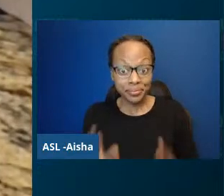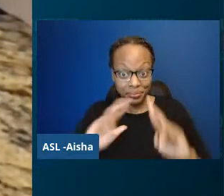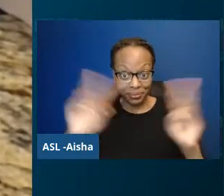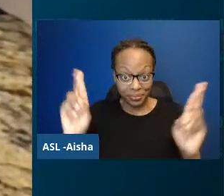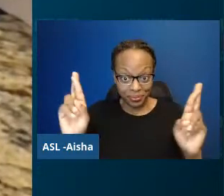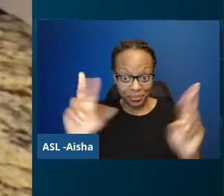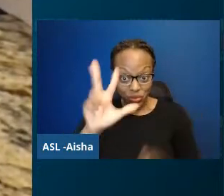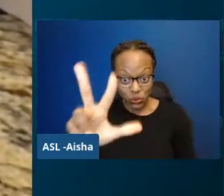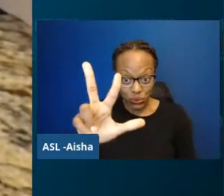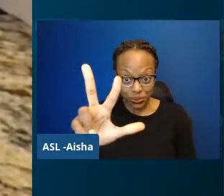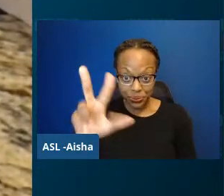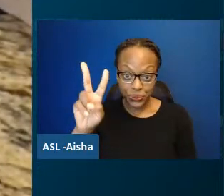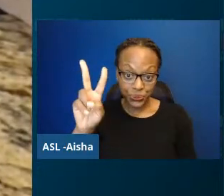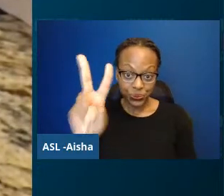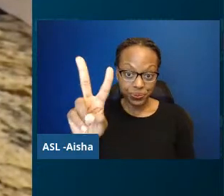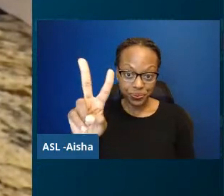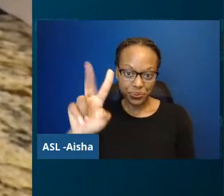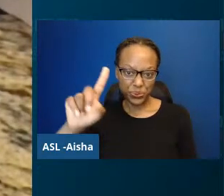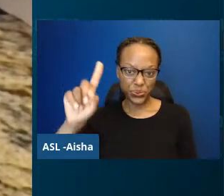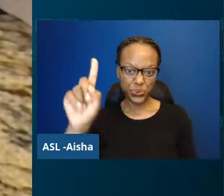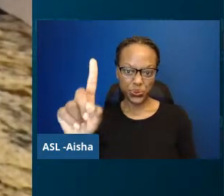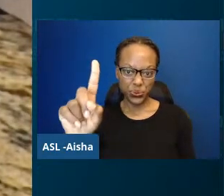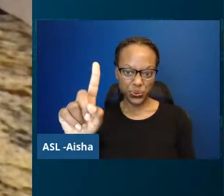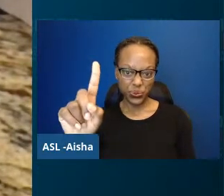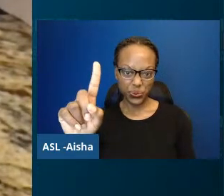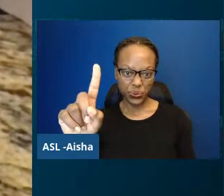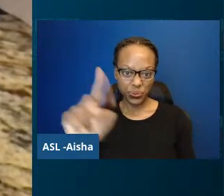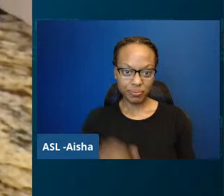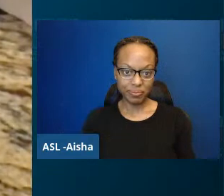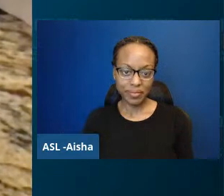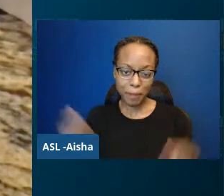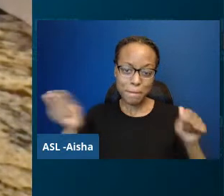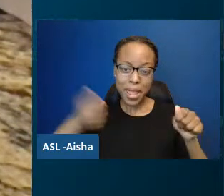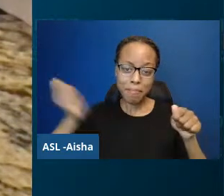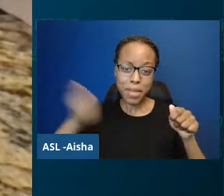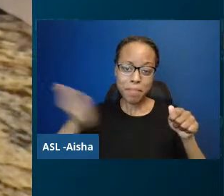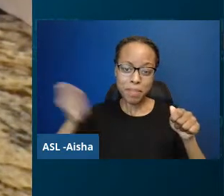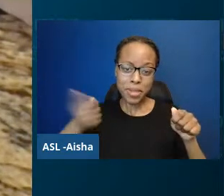Ready? 3, 2, 1.